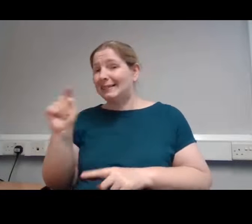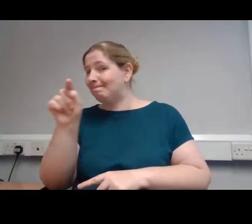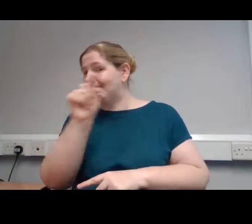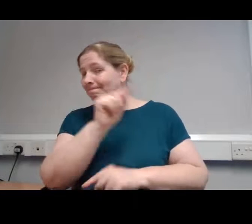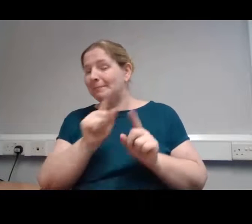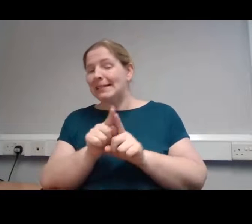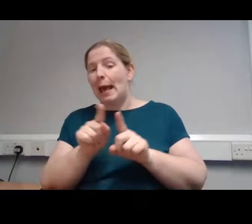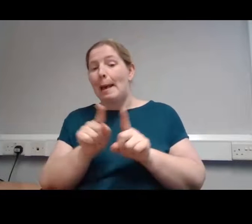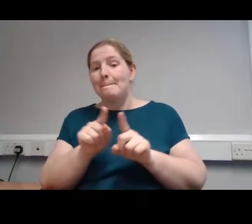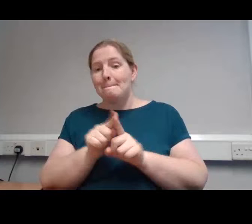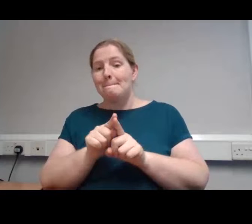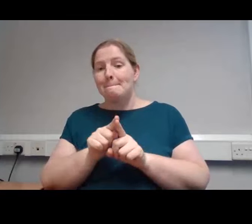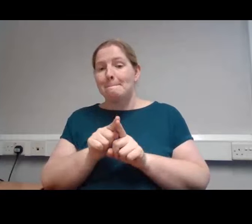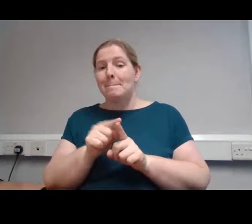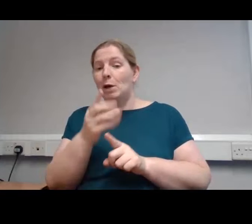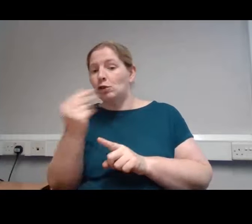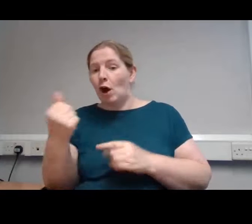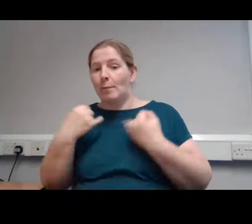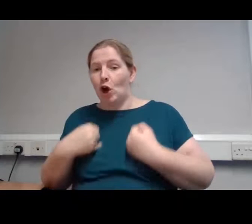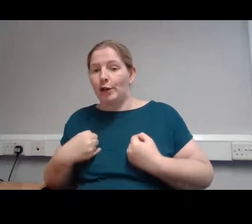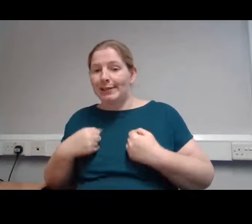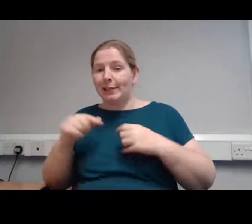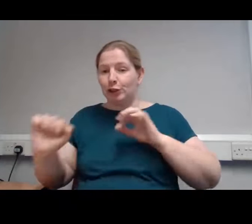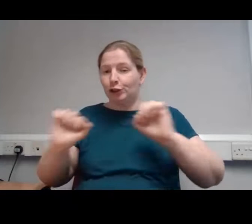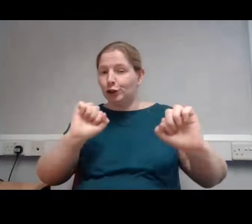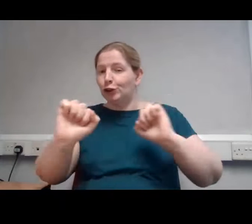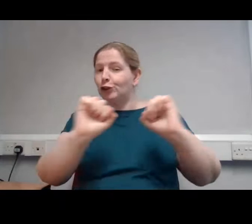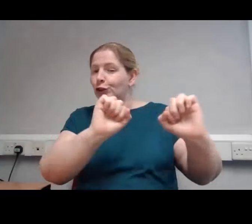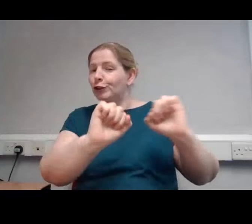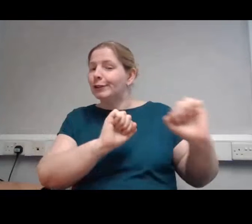crossover of different conditions within pain.